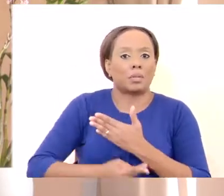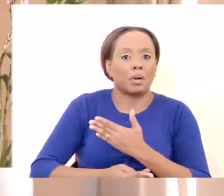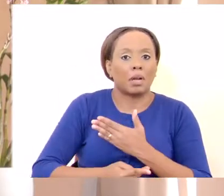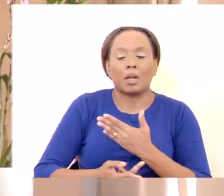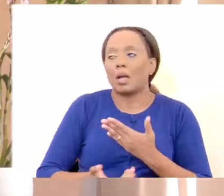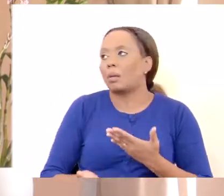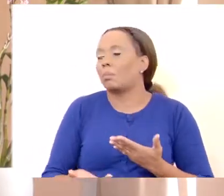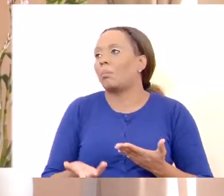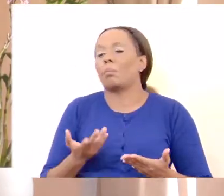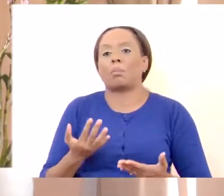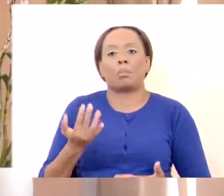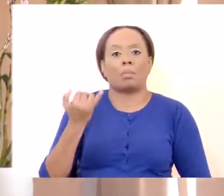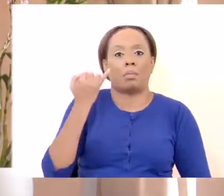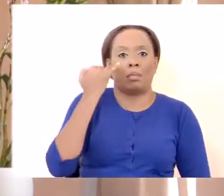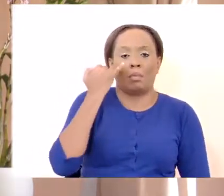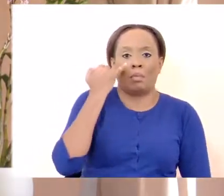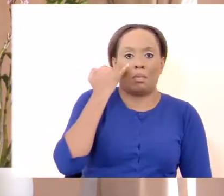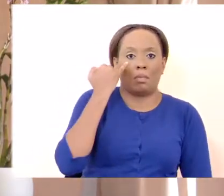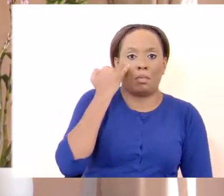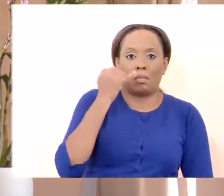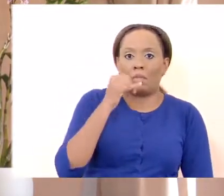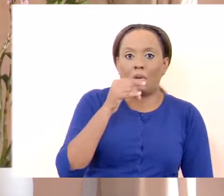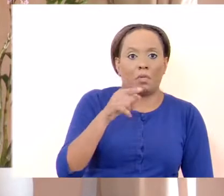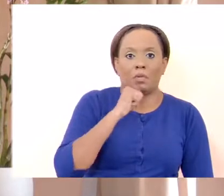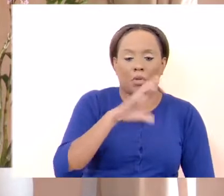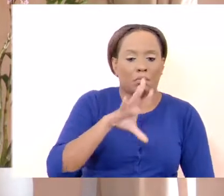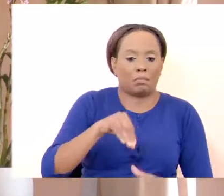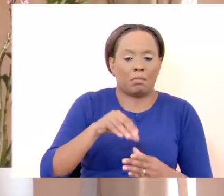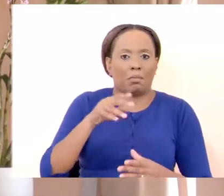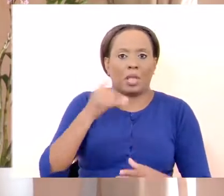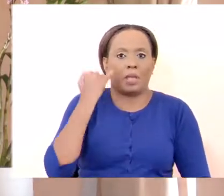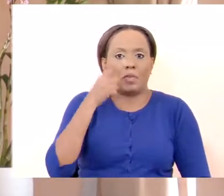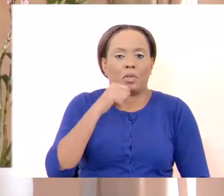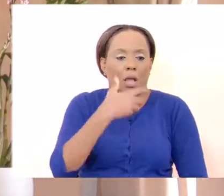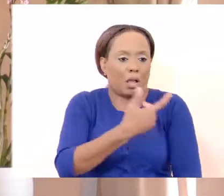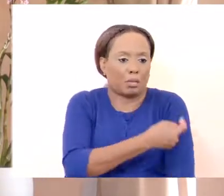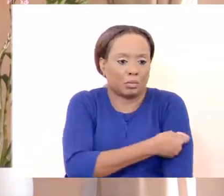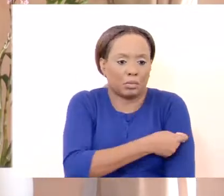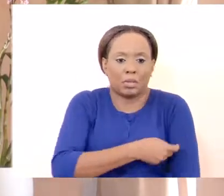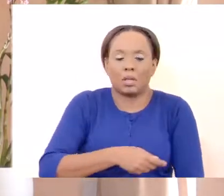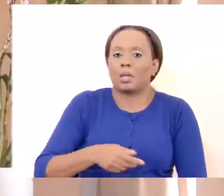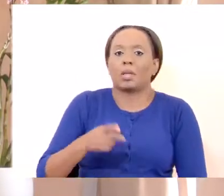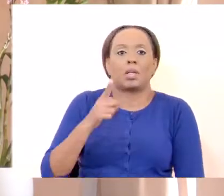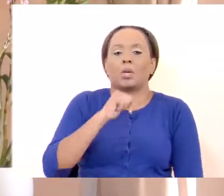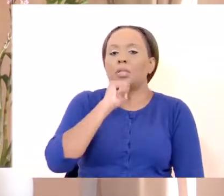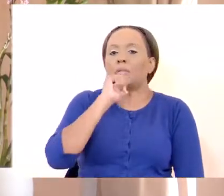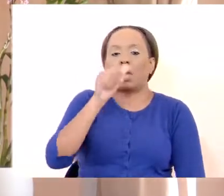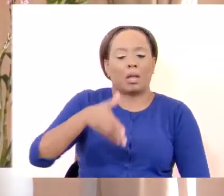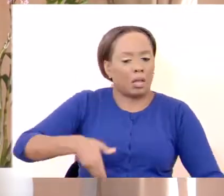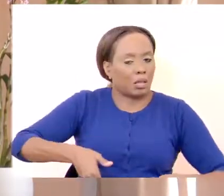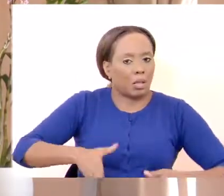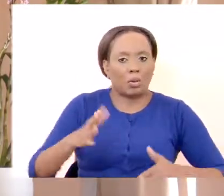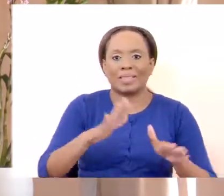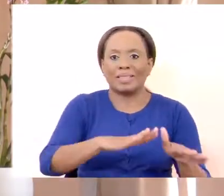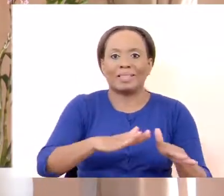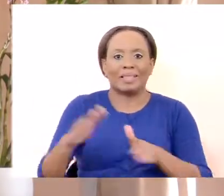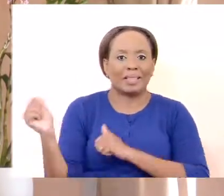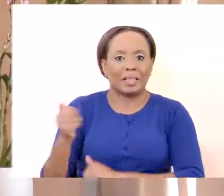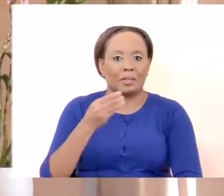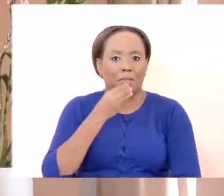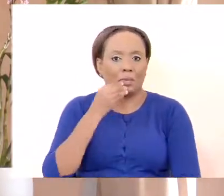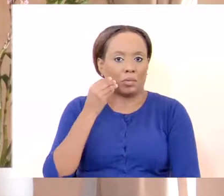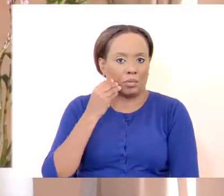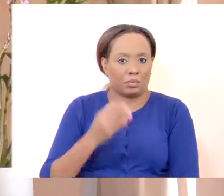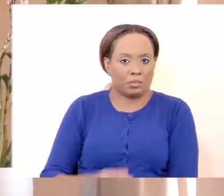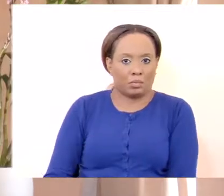service provider or recipient of the vaccine, to leave the confines of their homes. Simply